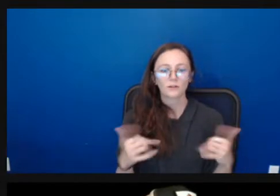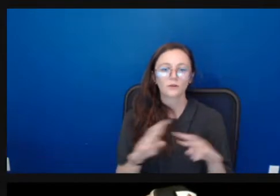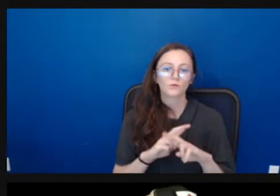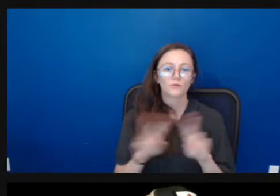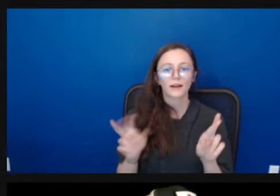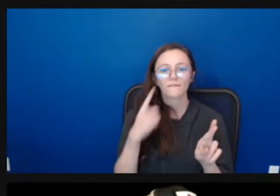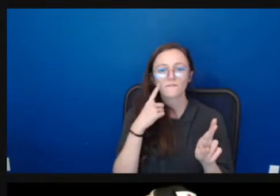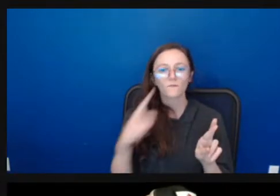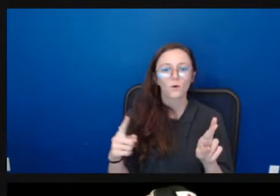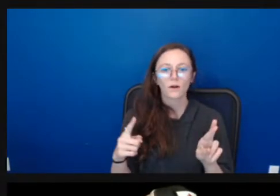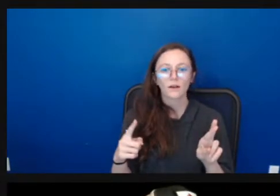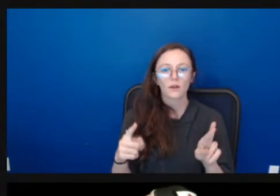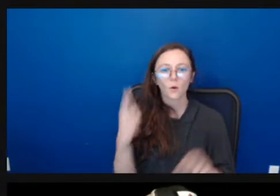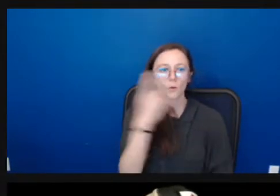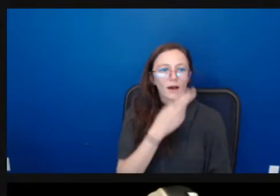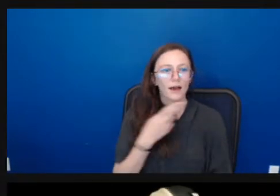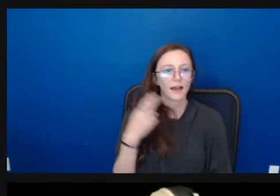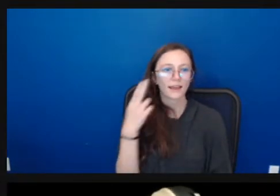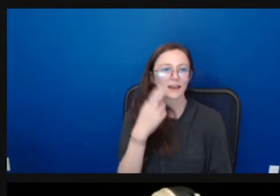volcano summary.